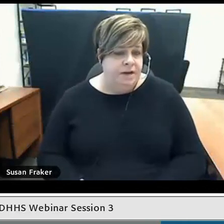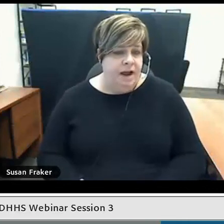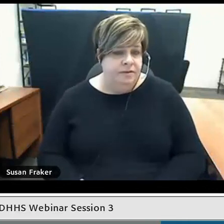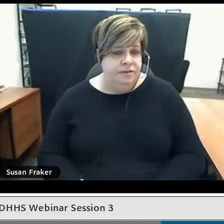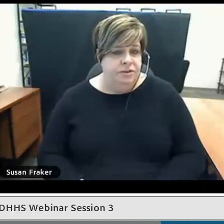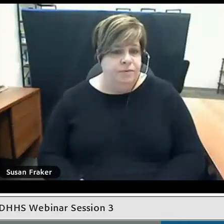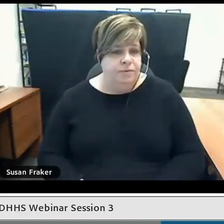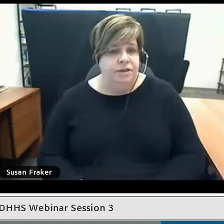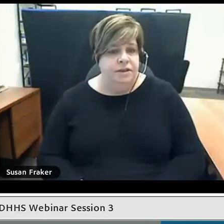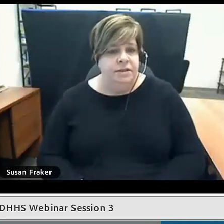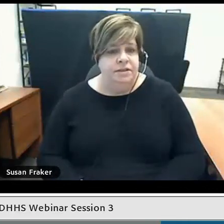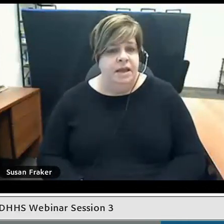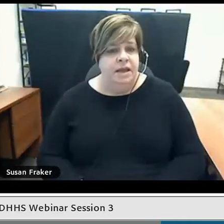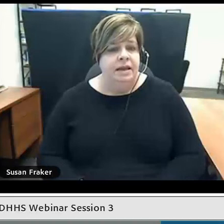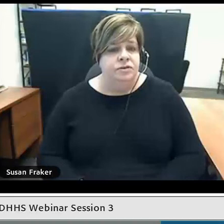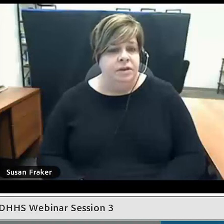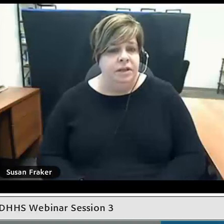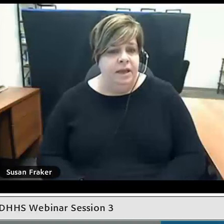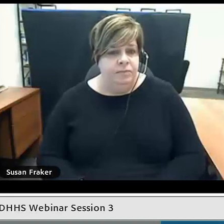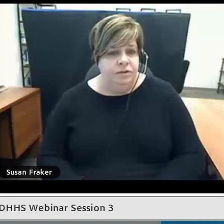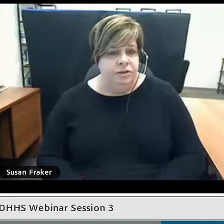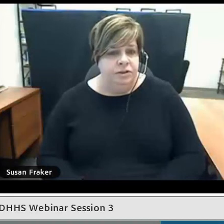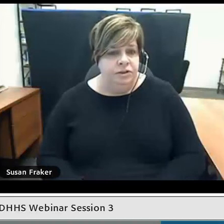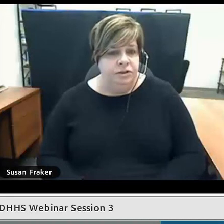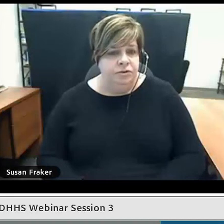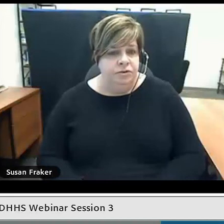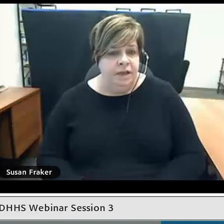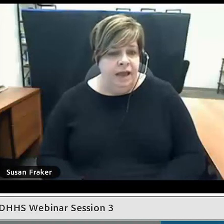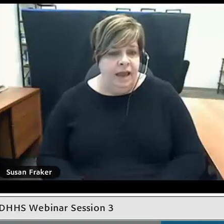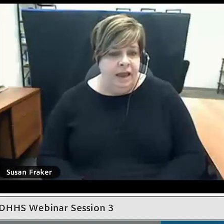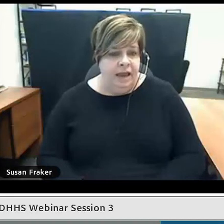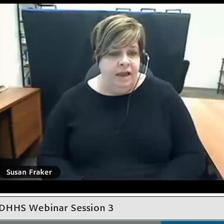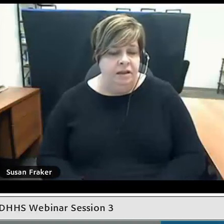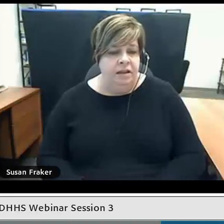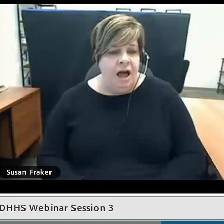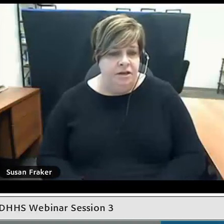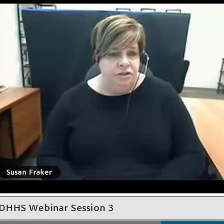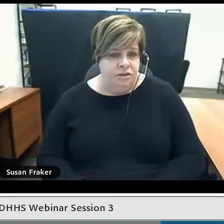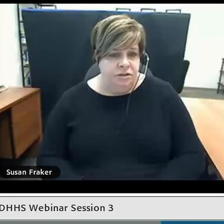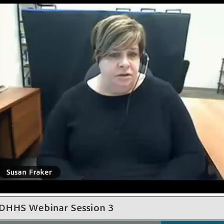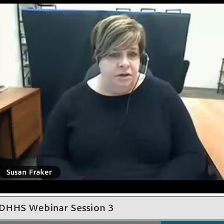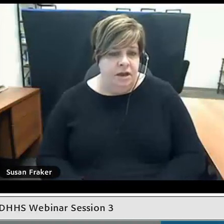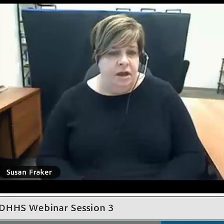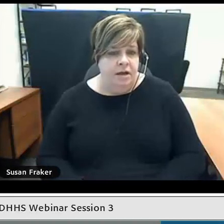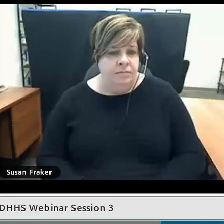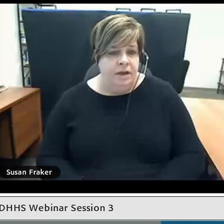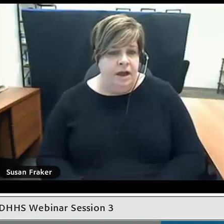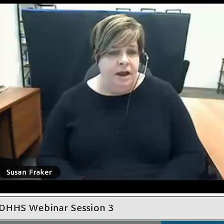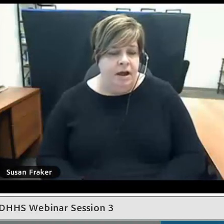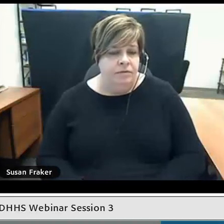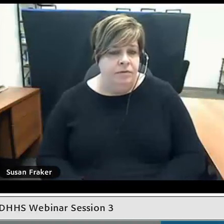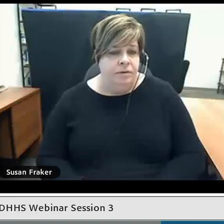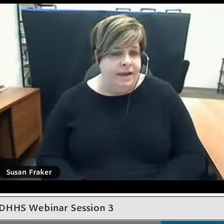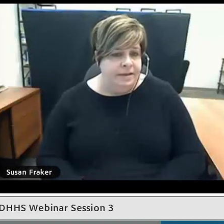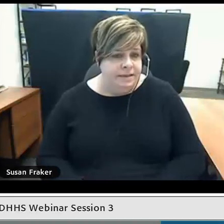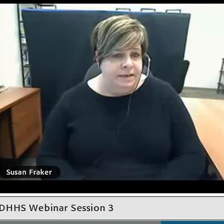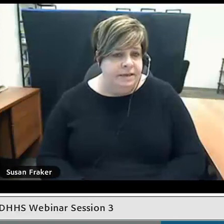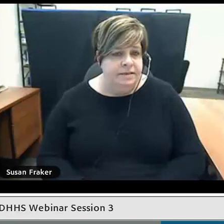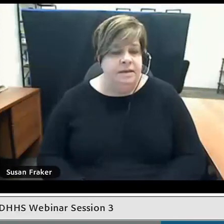use those in either situations. It is really helpful to use a collage cut out